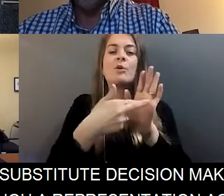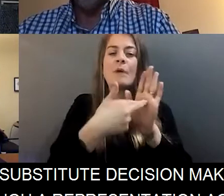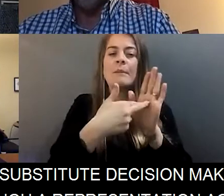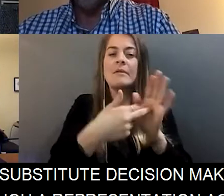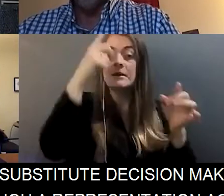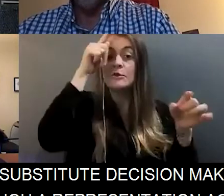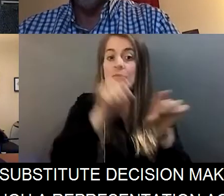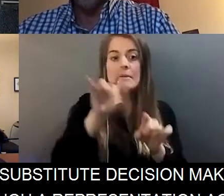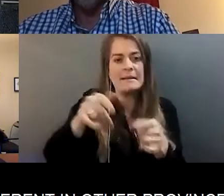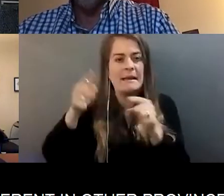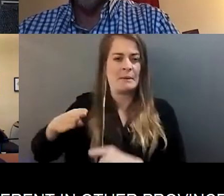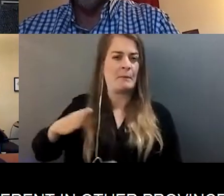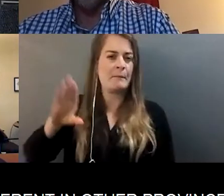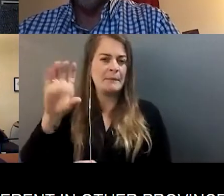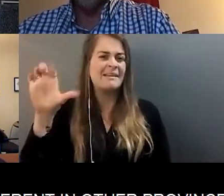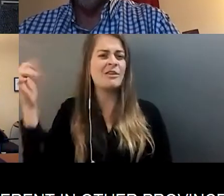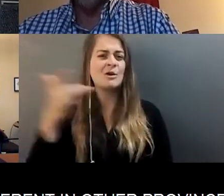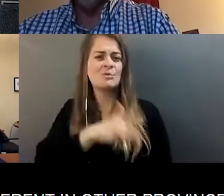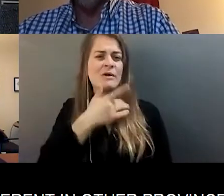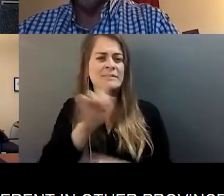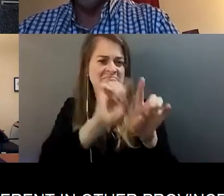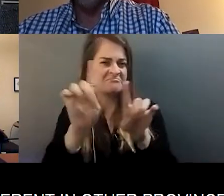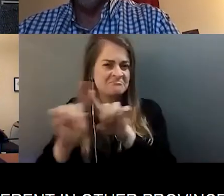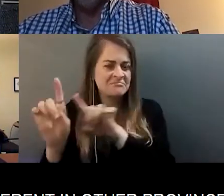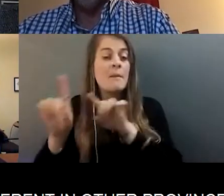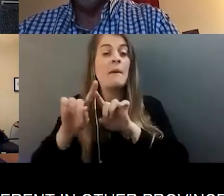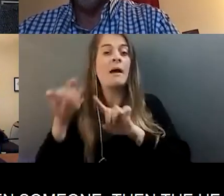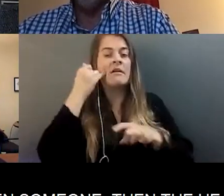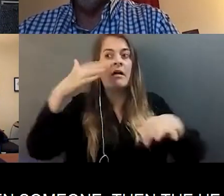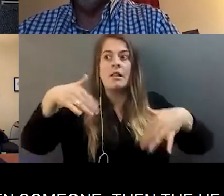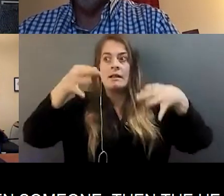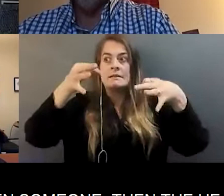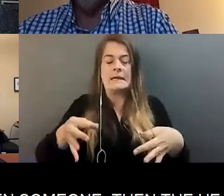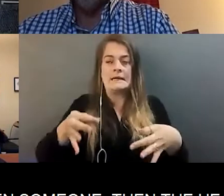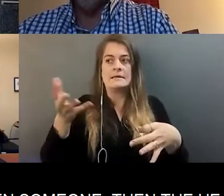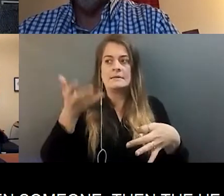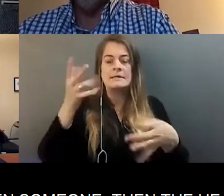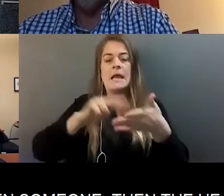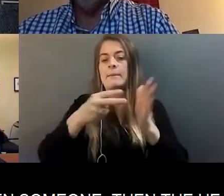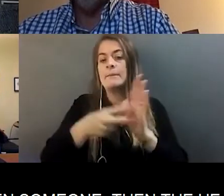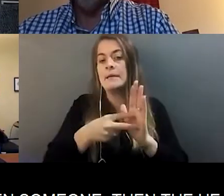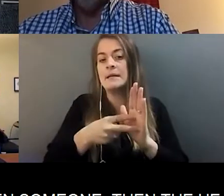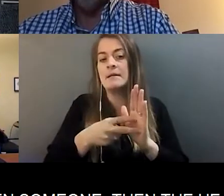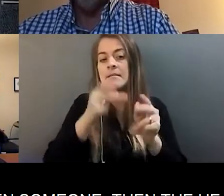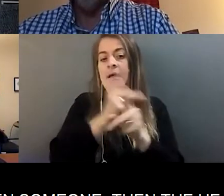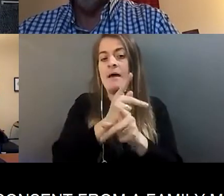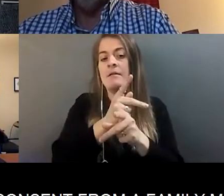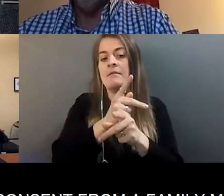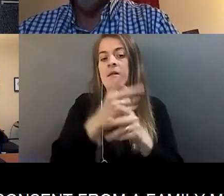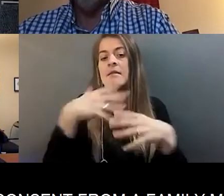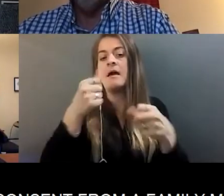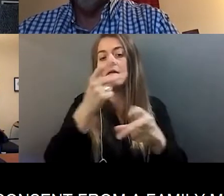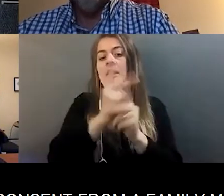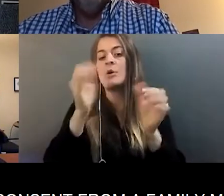BC, different in other provinces. Or if they haven't chosen someone, then the healthcare provider needs to get consent from a